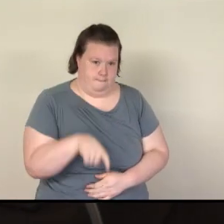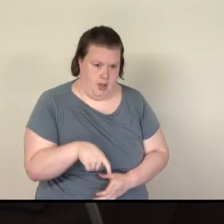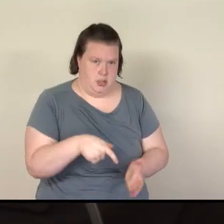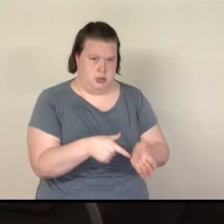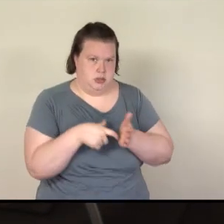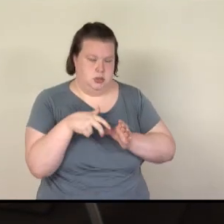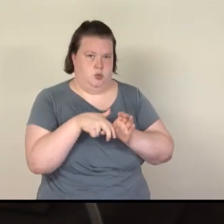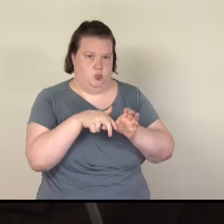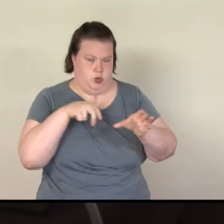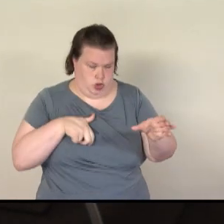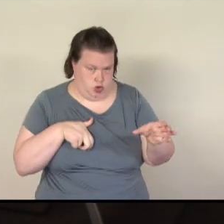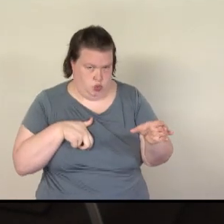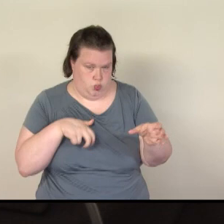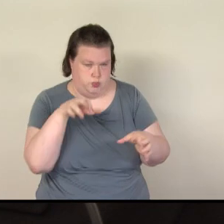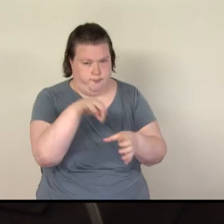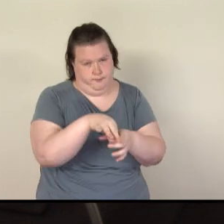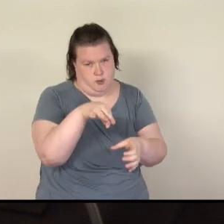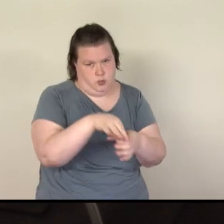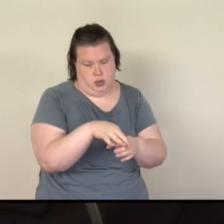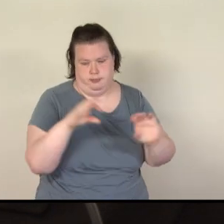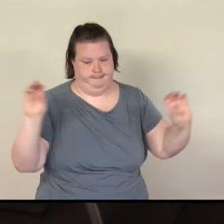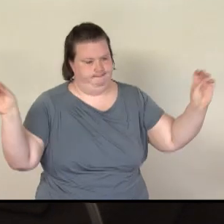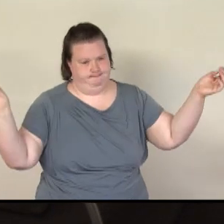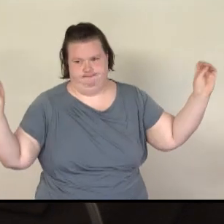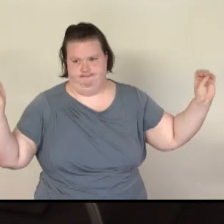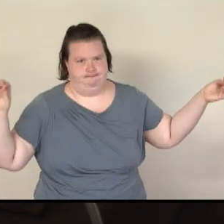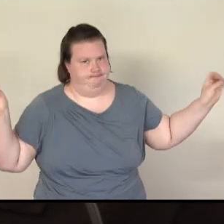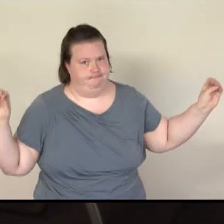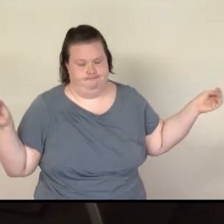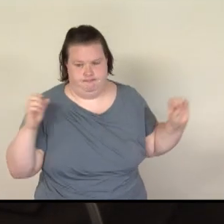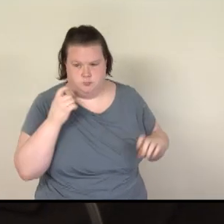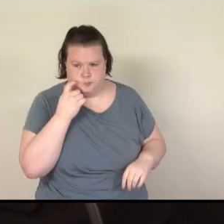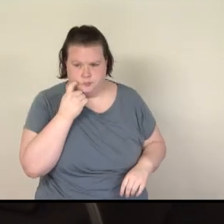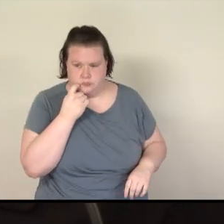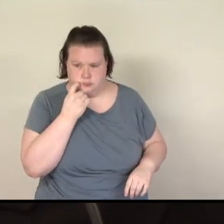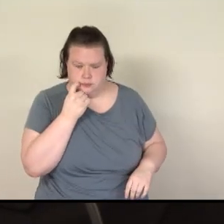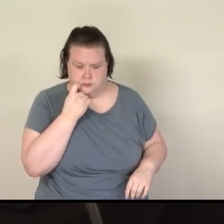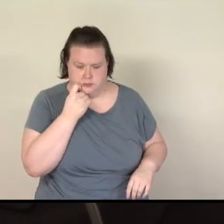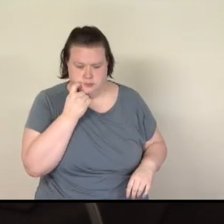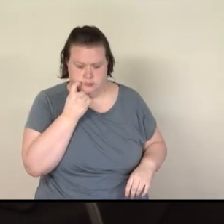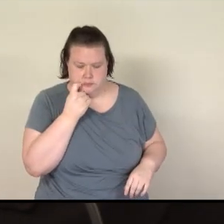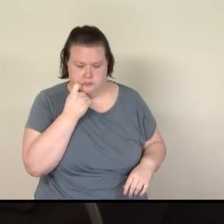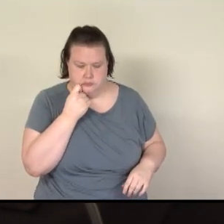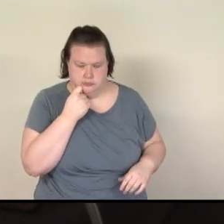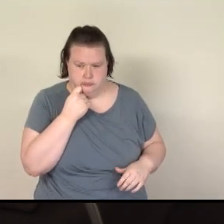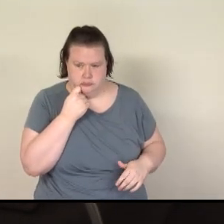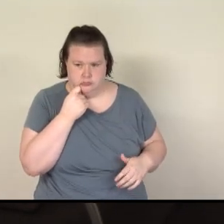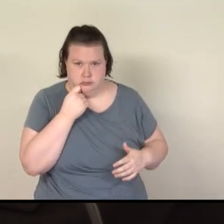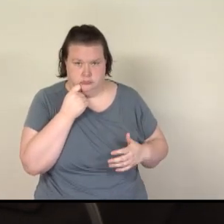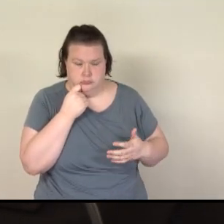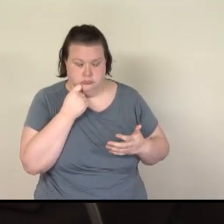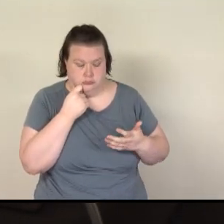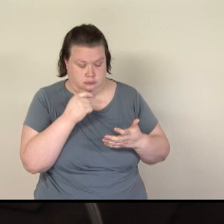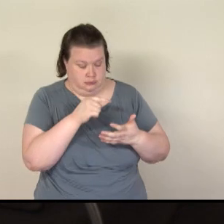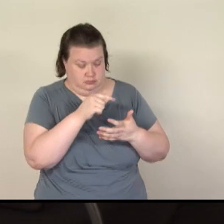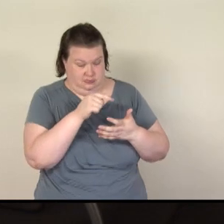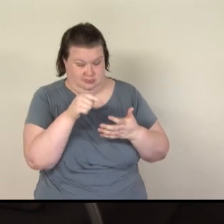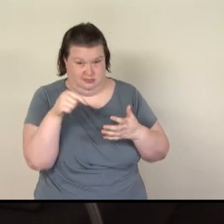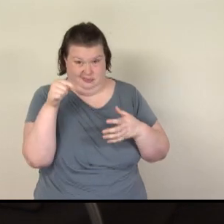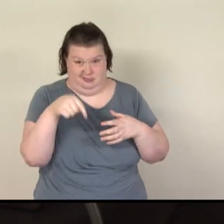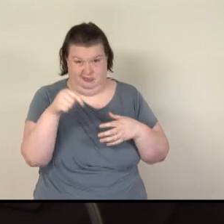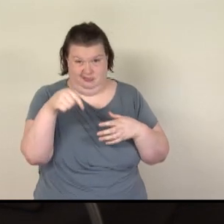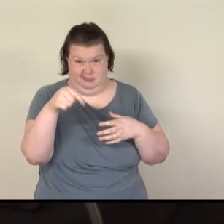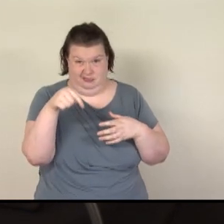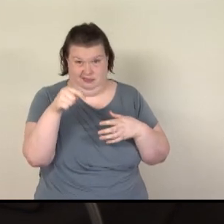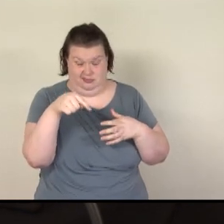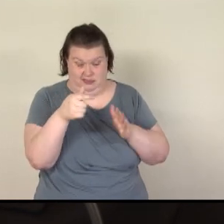on anything. There's just not. This is certainly not an item that I could tell you that there is